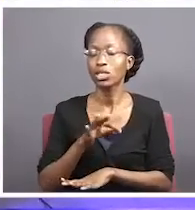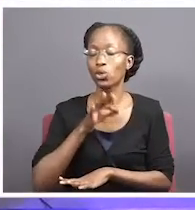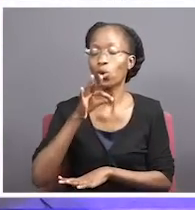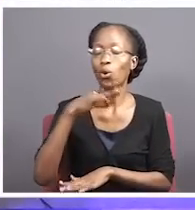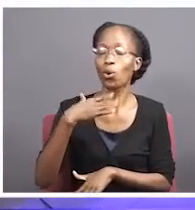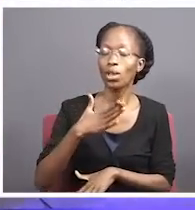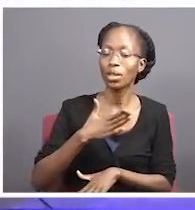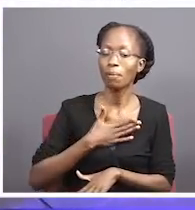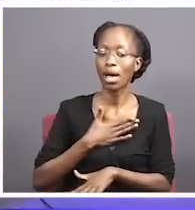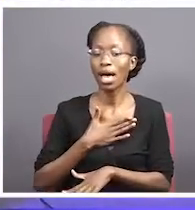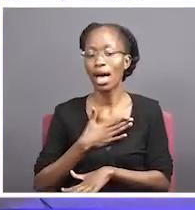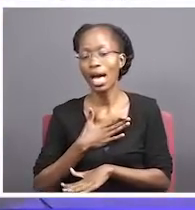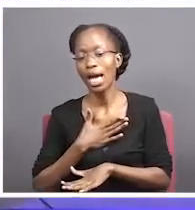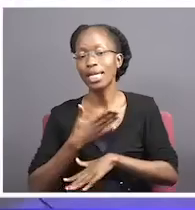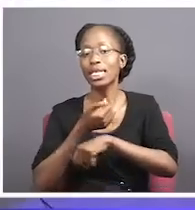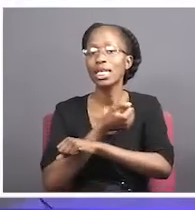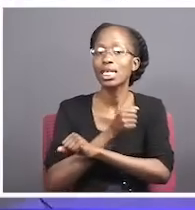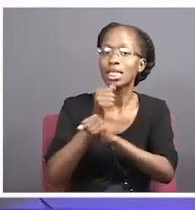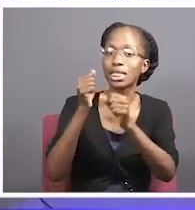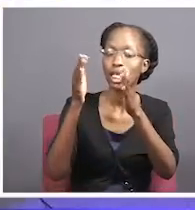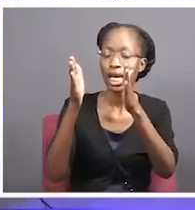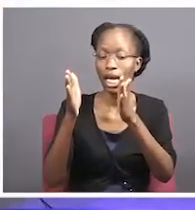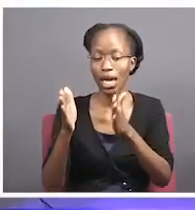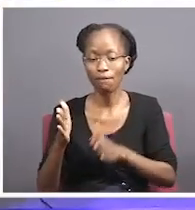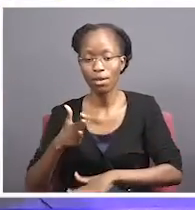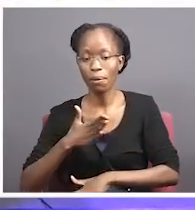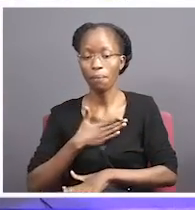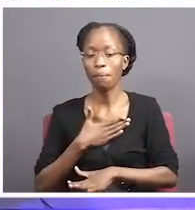Sings my soul,